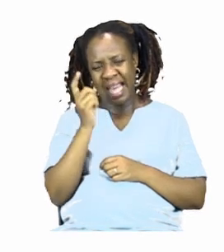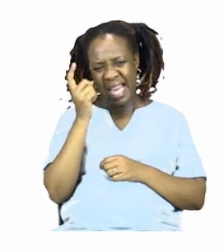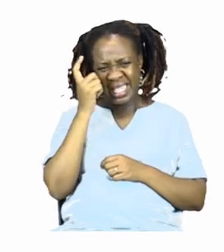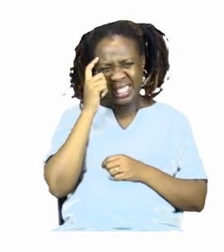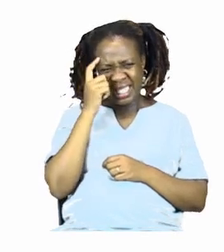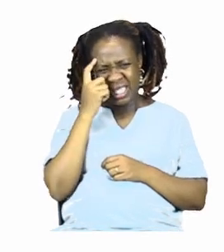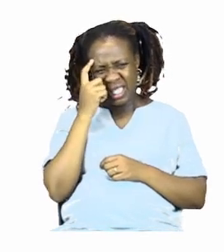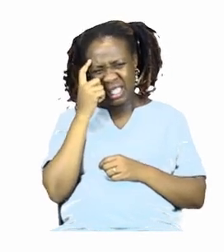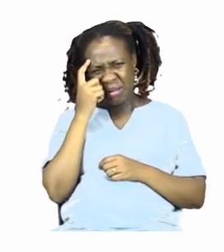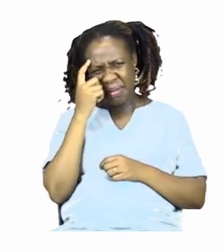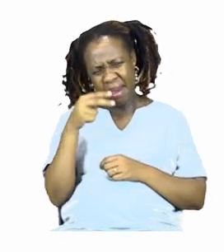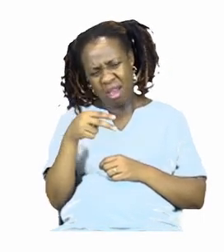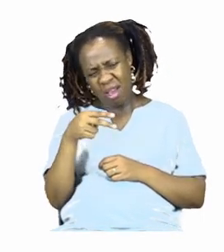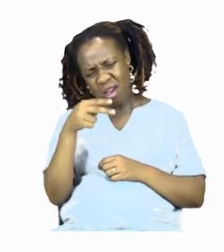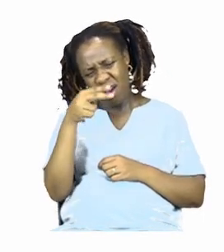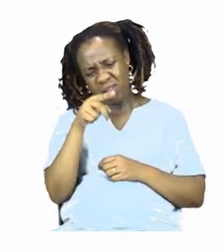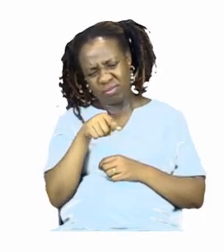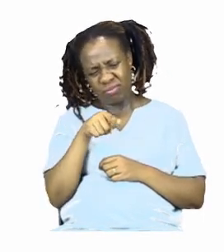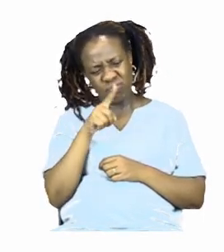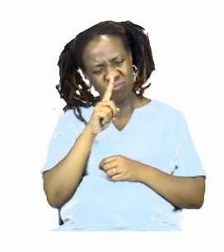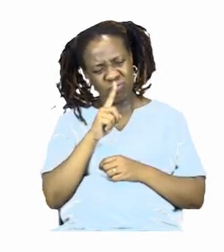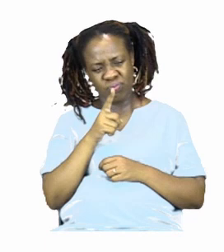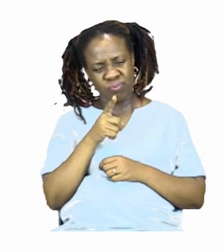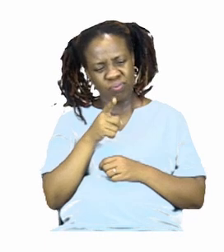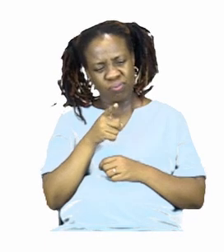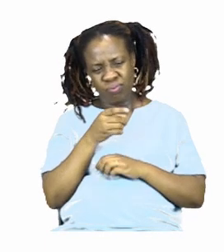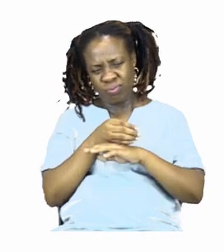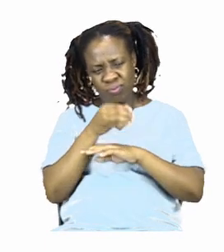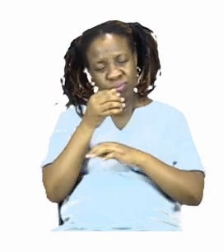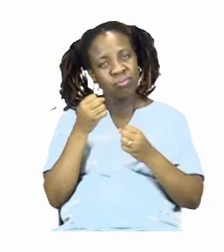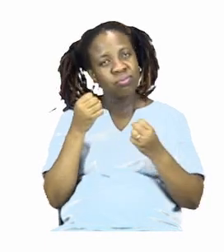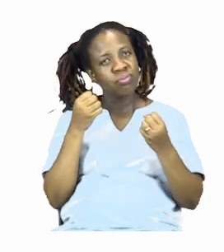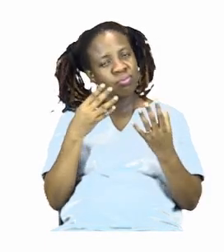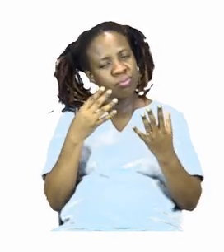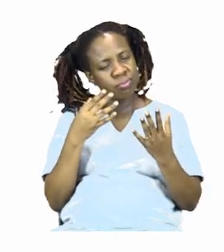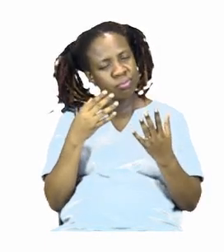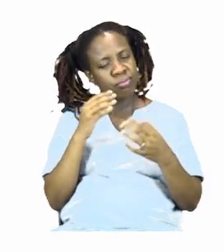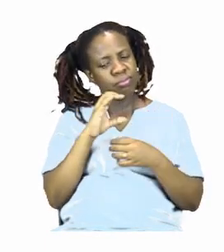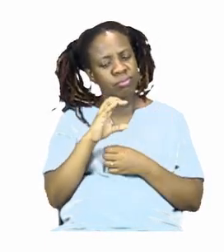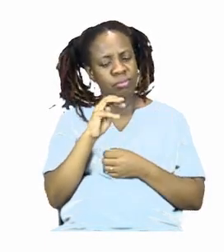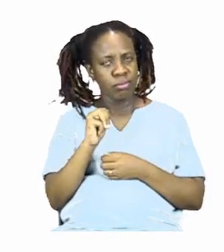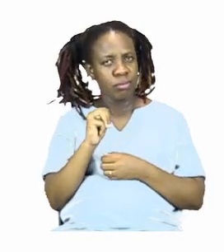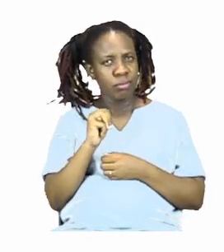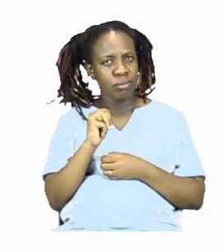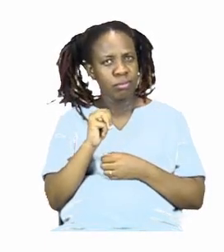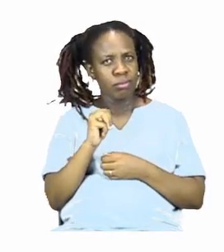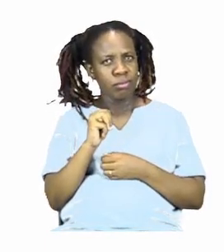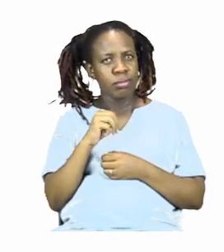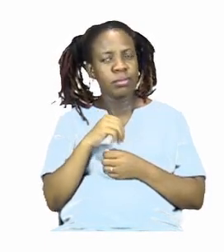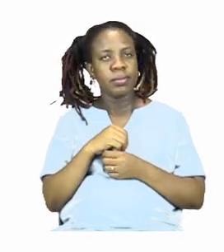high this container or this bottle is in centimeters. Now that is an